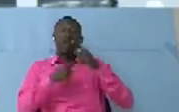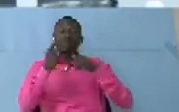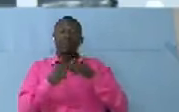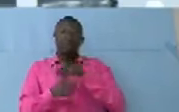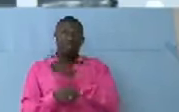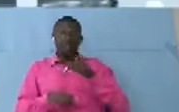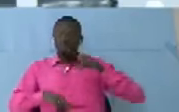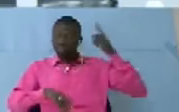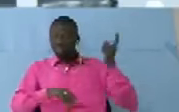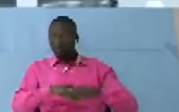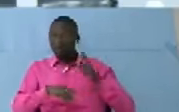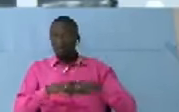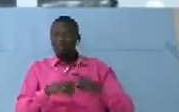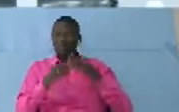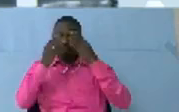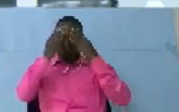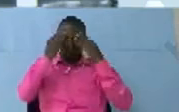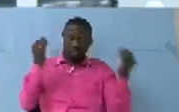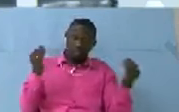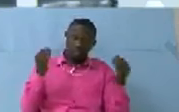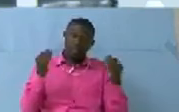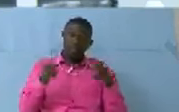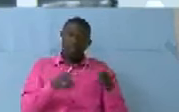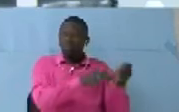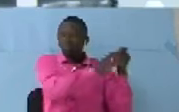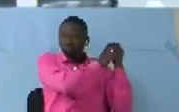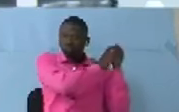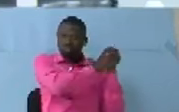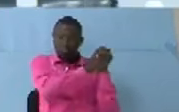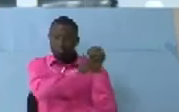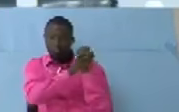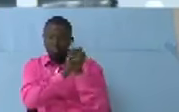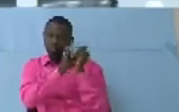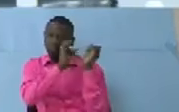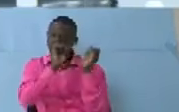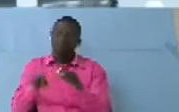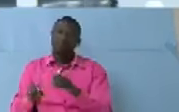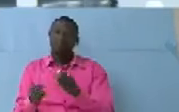they beat me up and I fainted, I was dragged onto the Bahama grass.